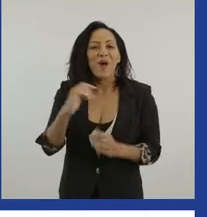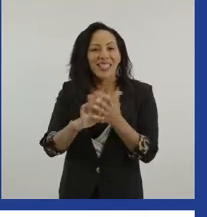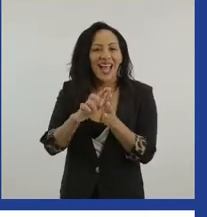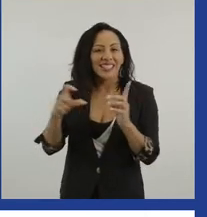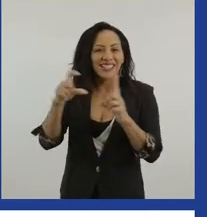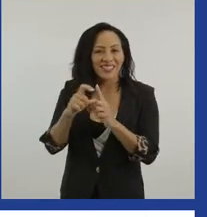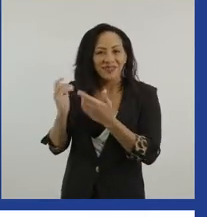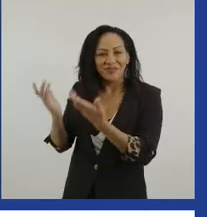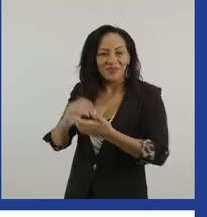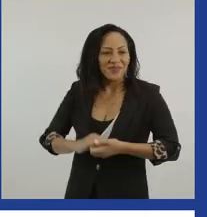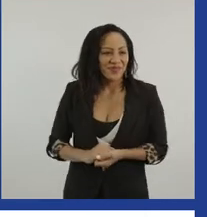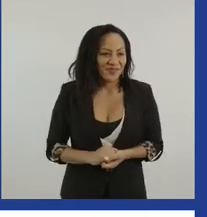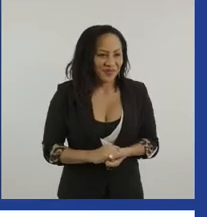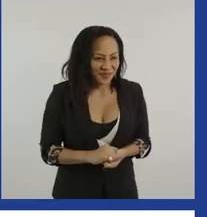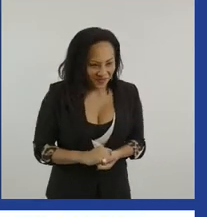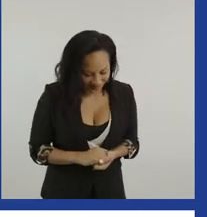Thank you.